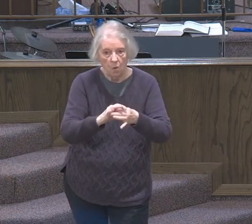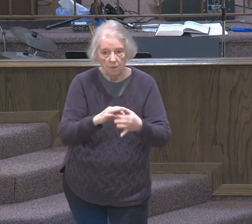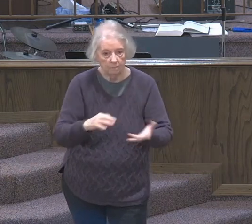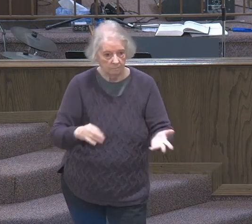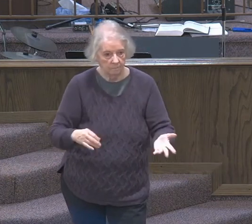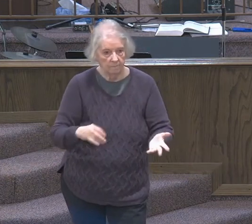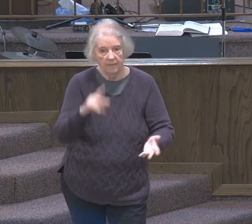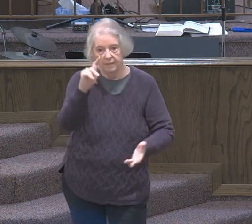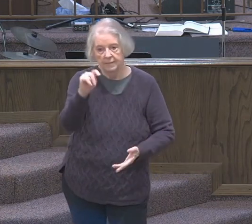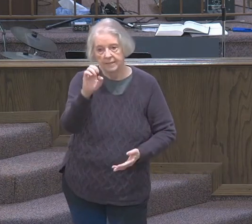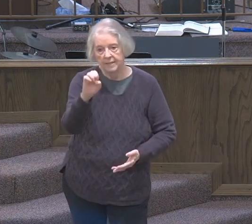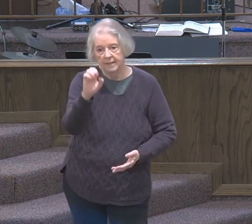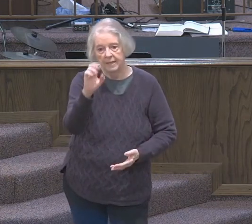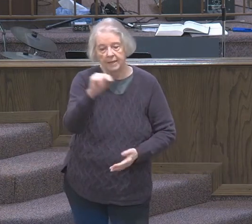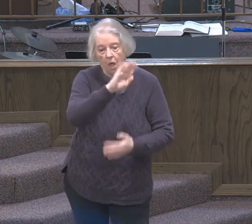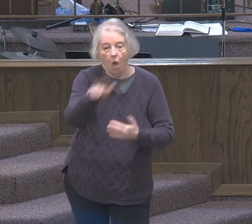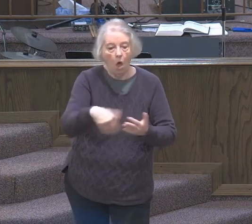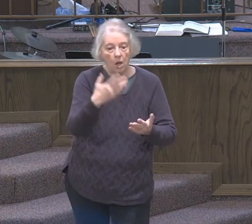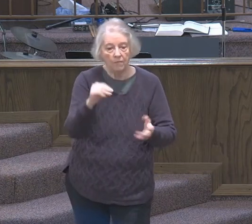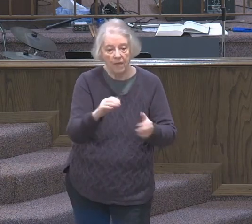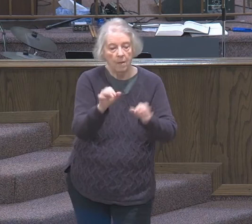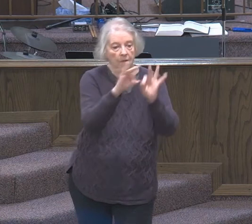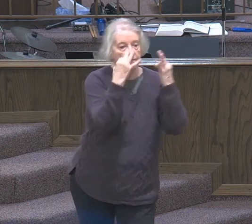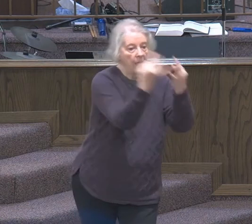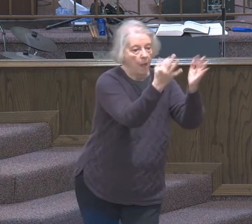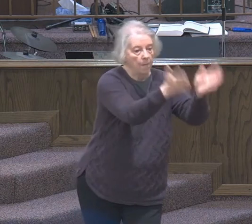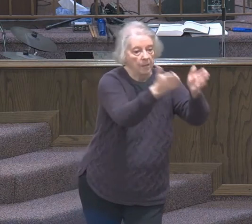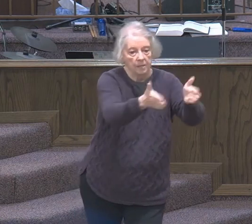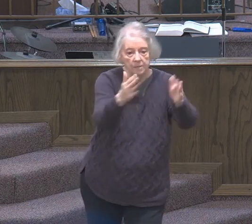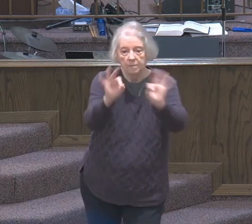not interested. You came together as the family.